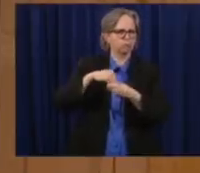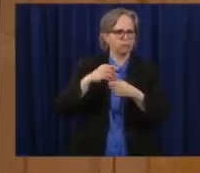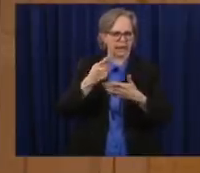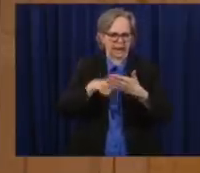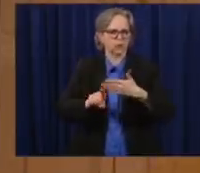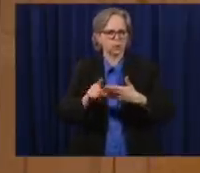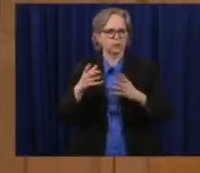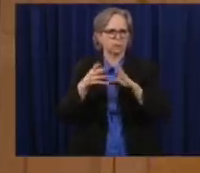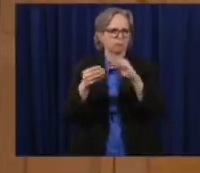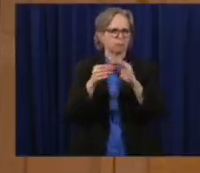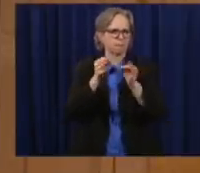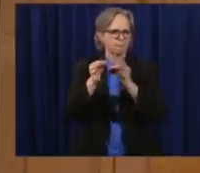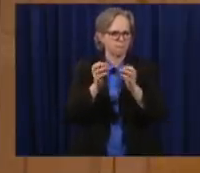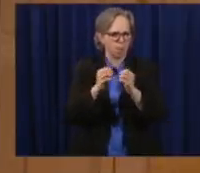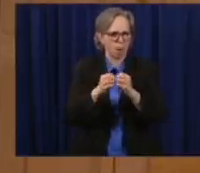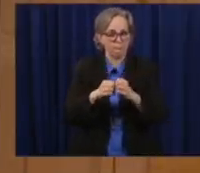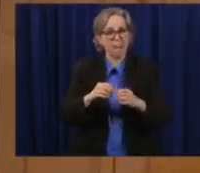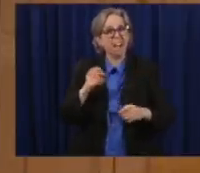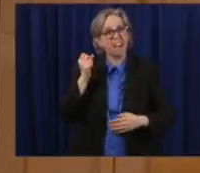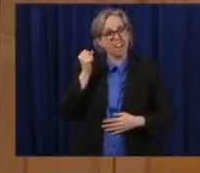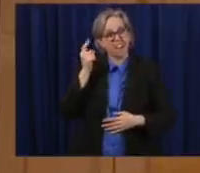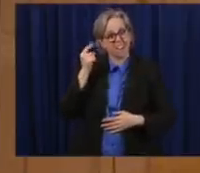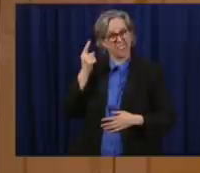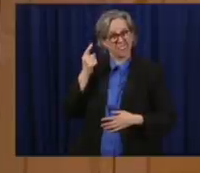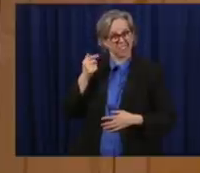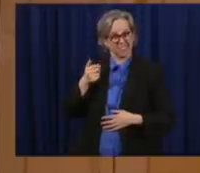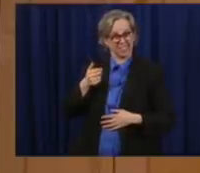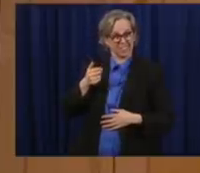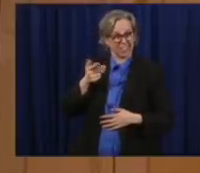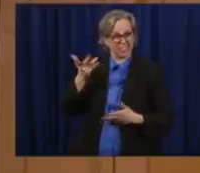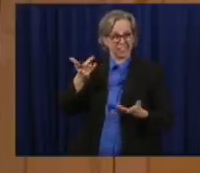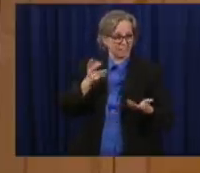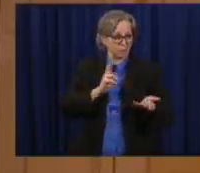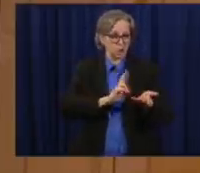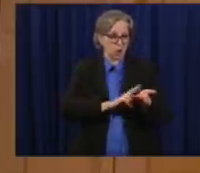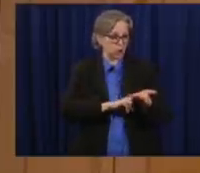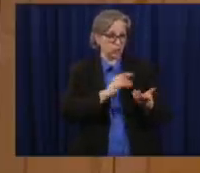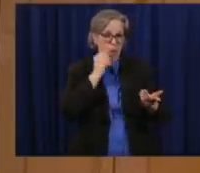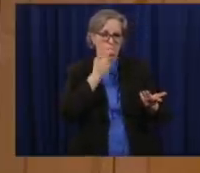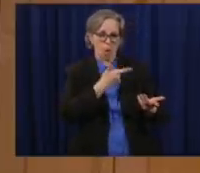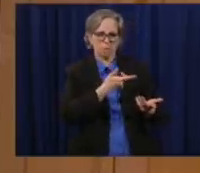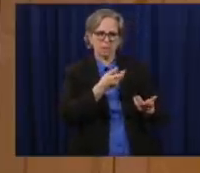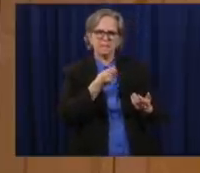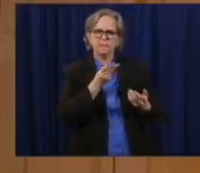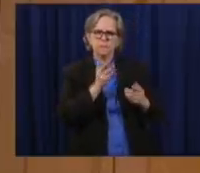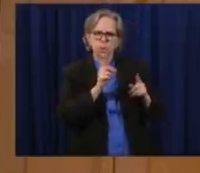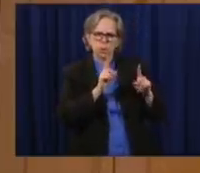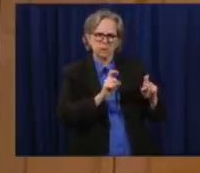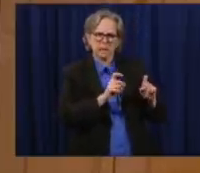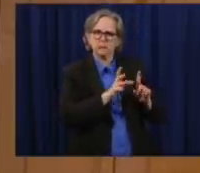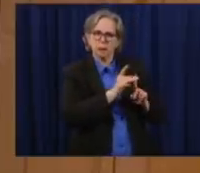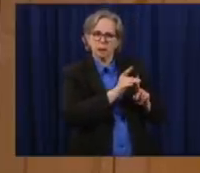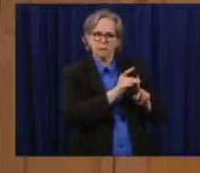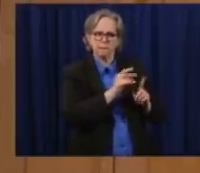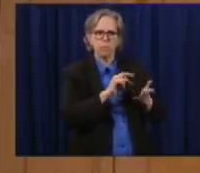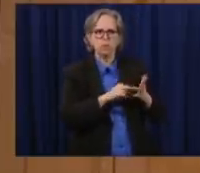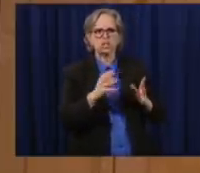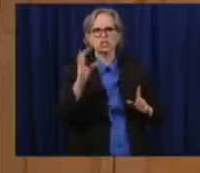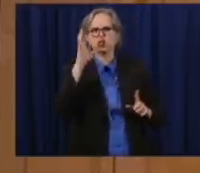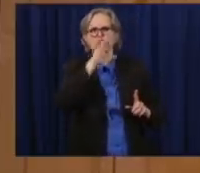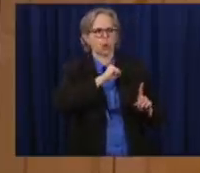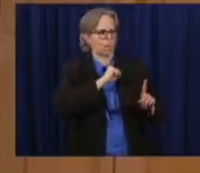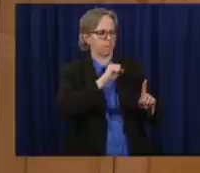working up a nursing home, even if we have a few tests positive, we just assume it's there everywhere. Even when we haven't